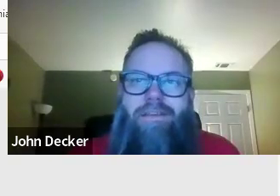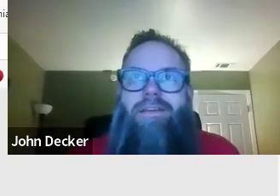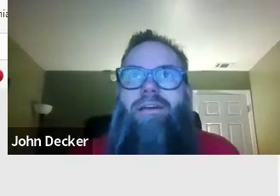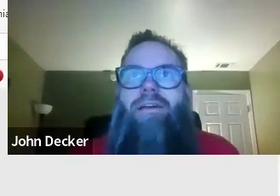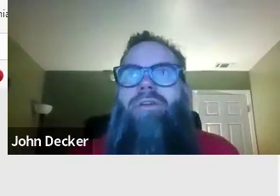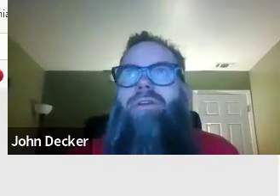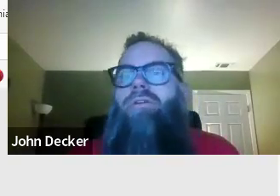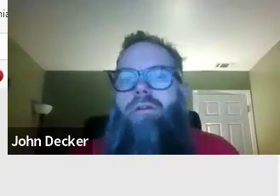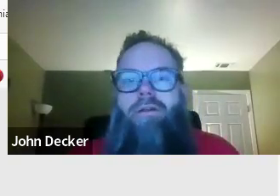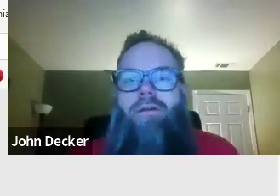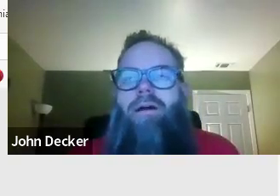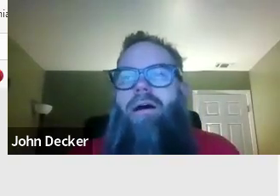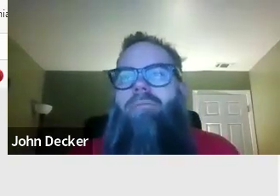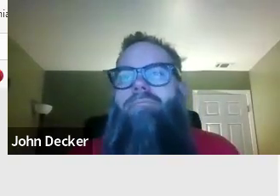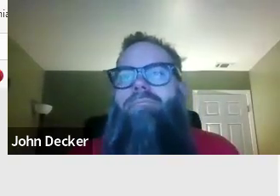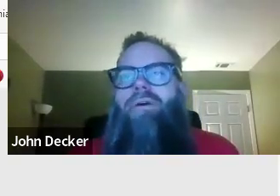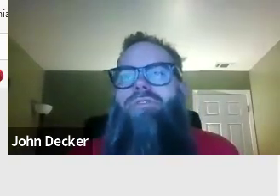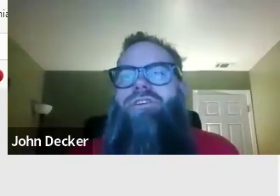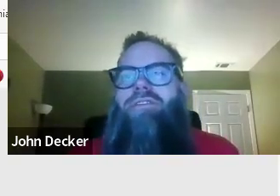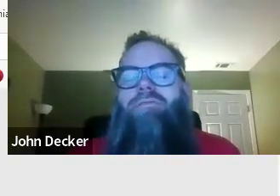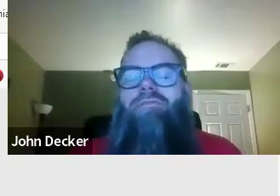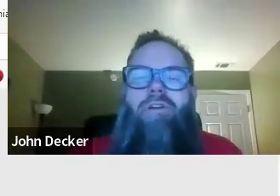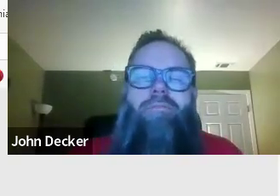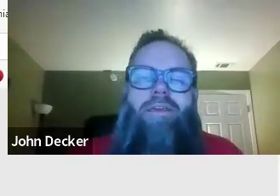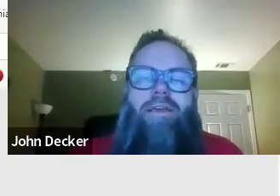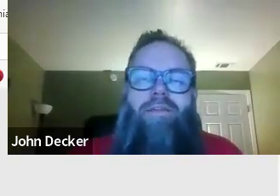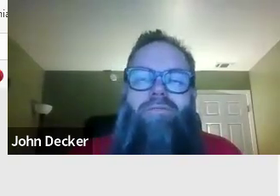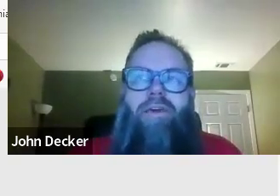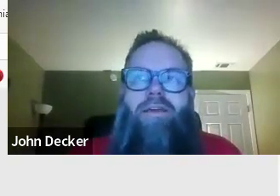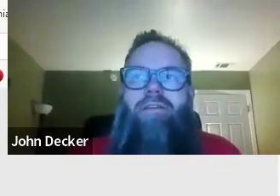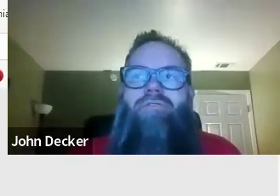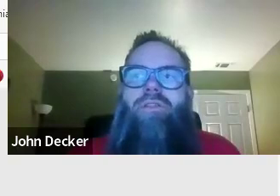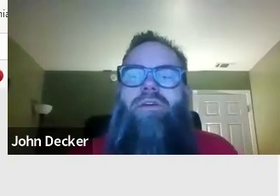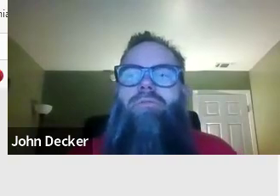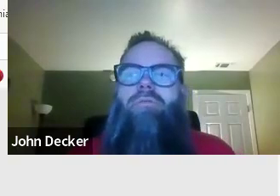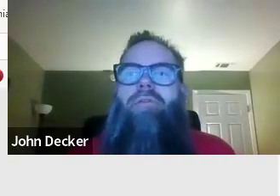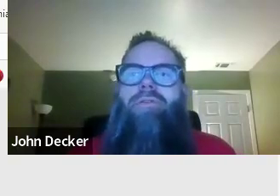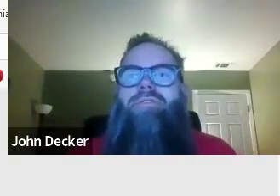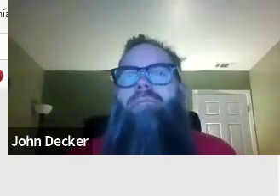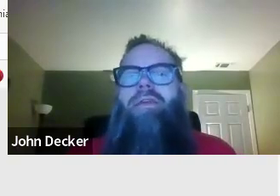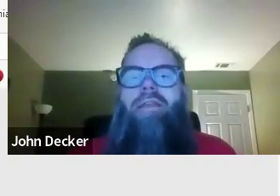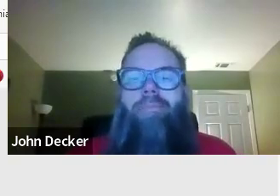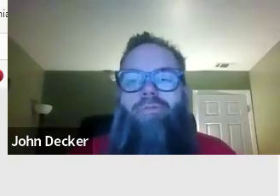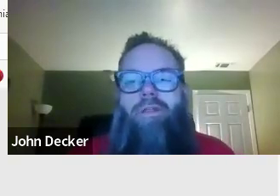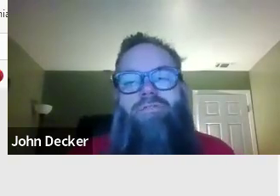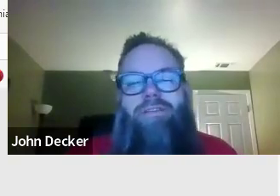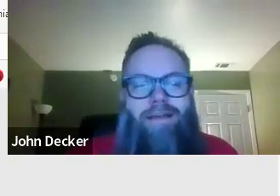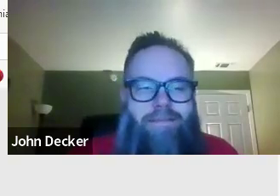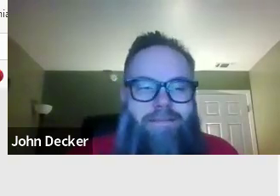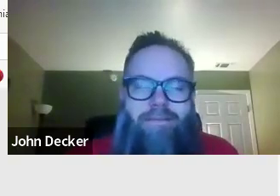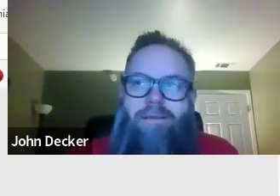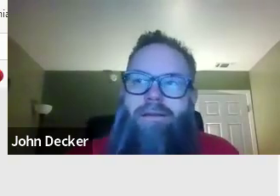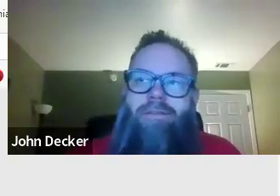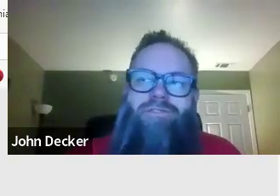over this typically every year. But we're just at the very beginning phase. After we look at what revenues come in April